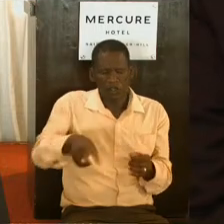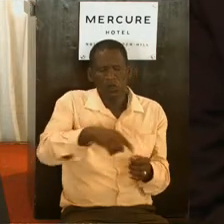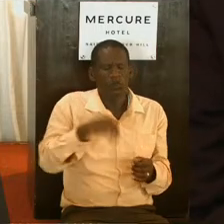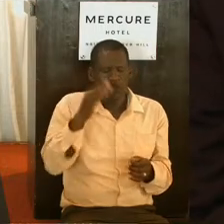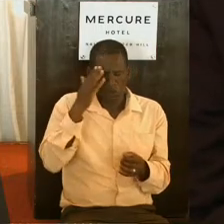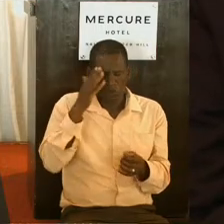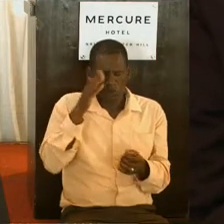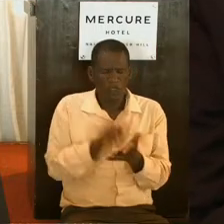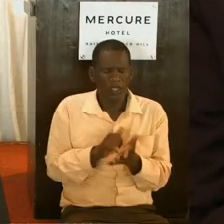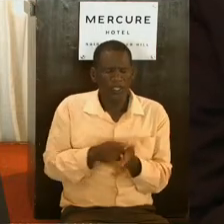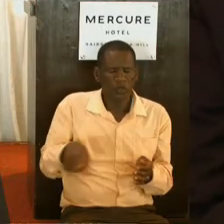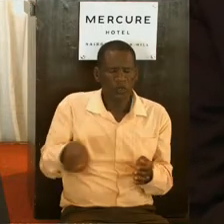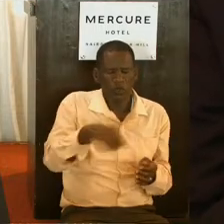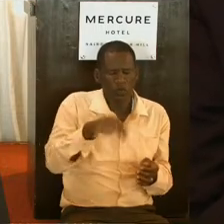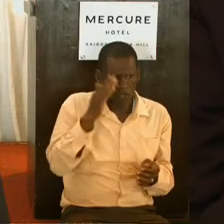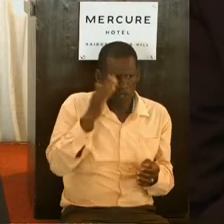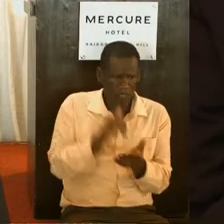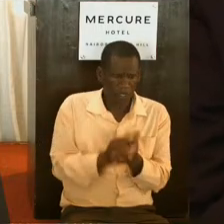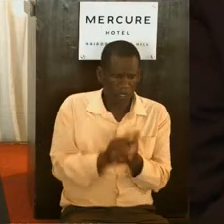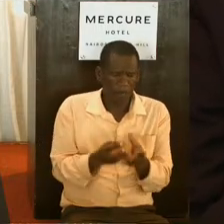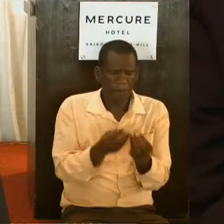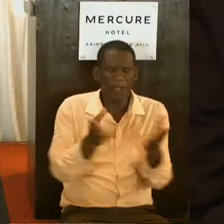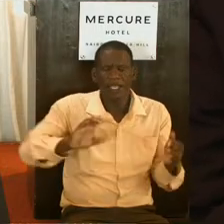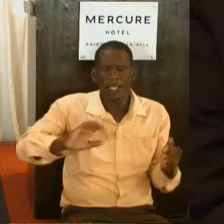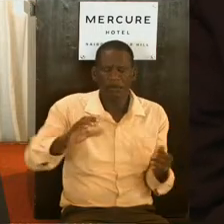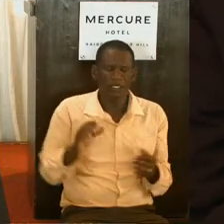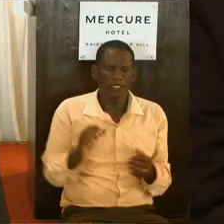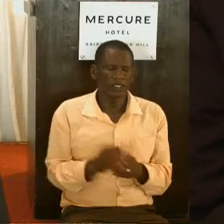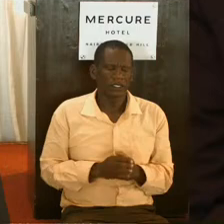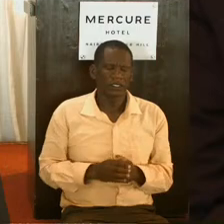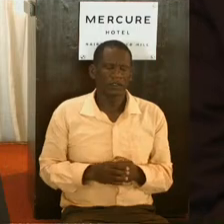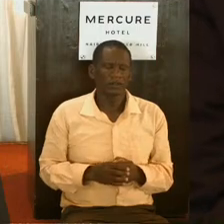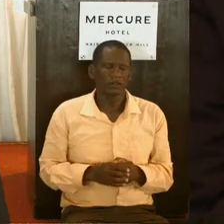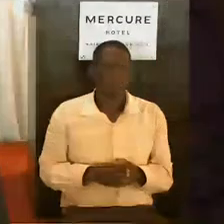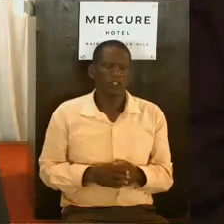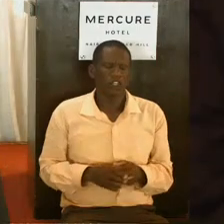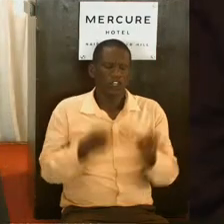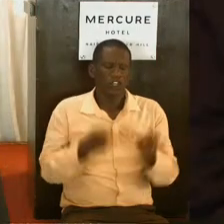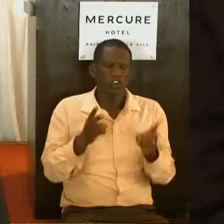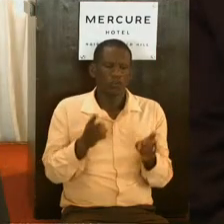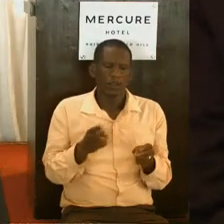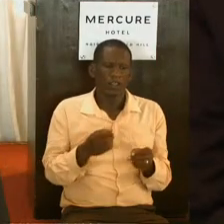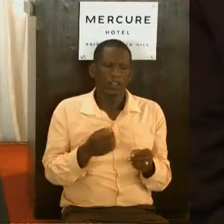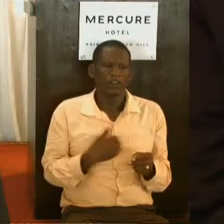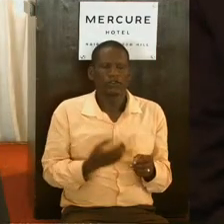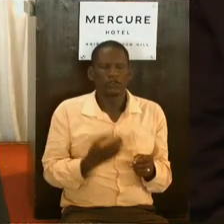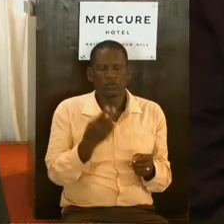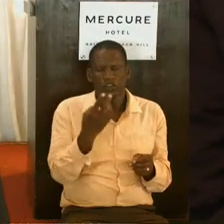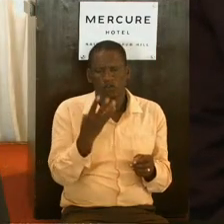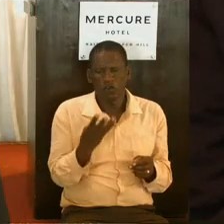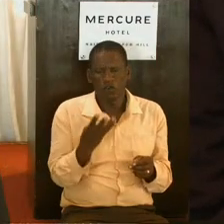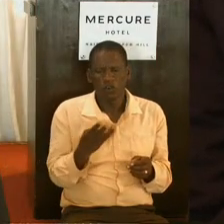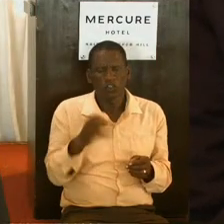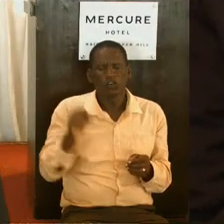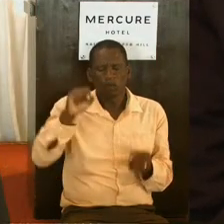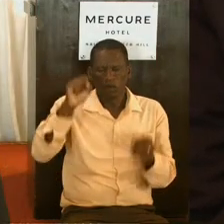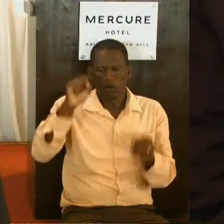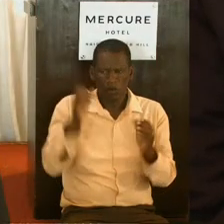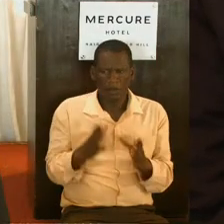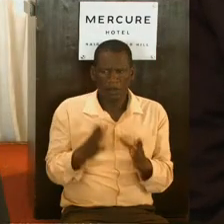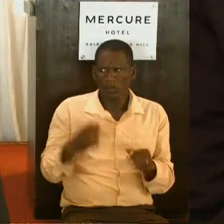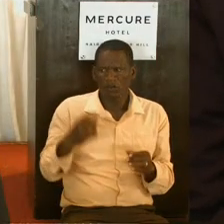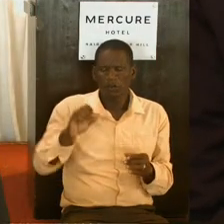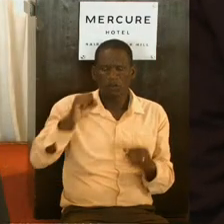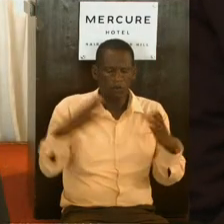that a majority of the counties usually is 24. so for a political party